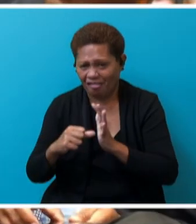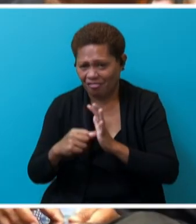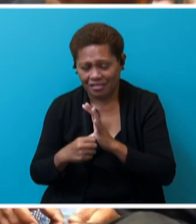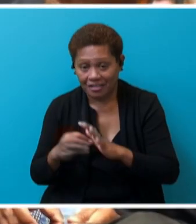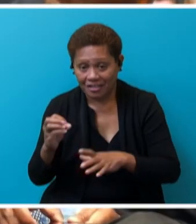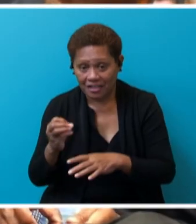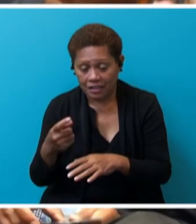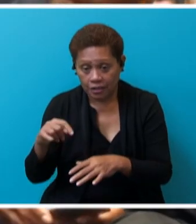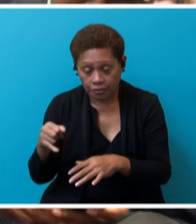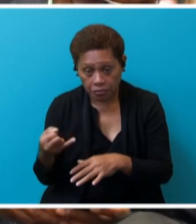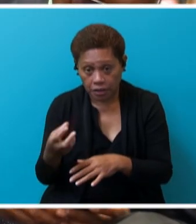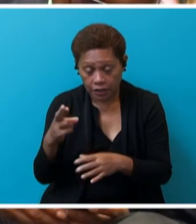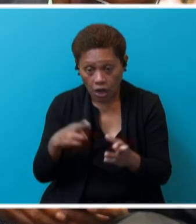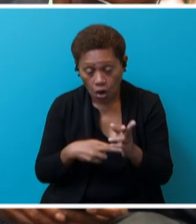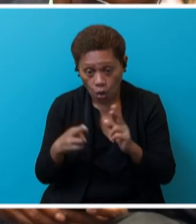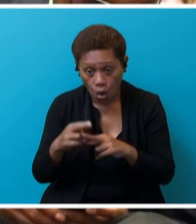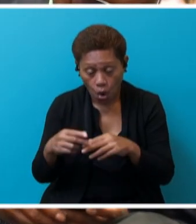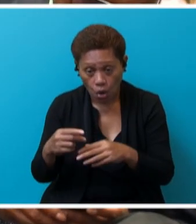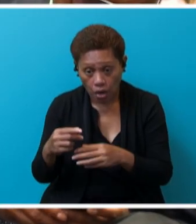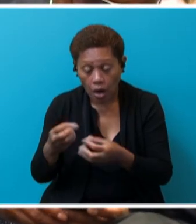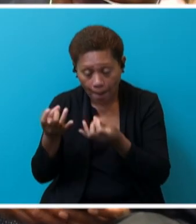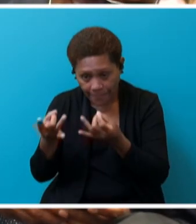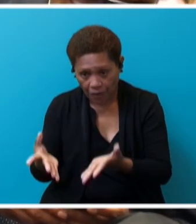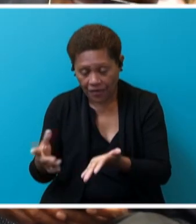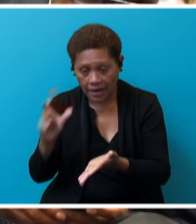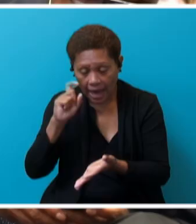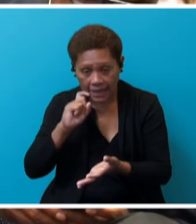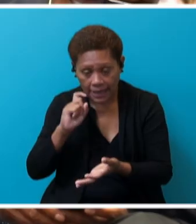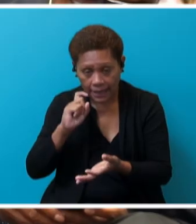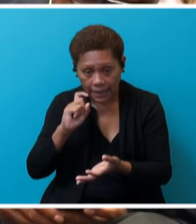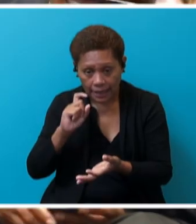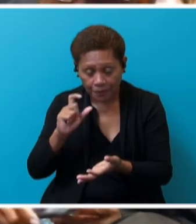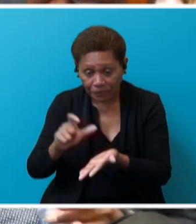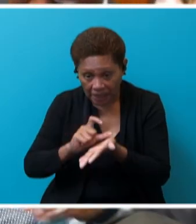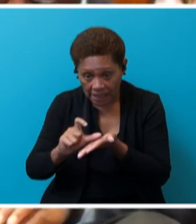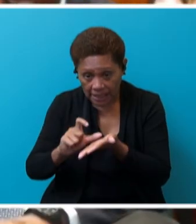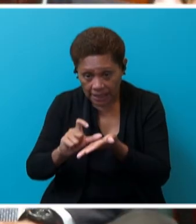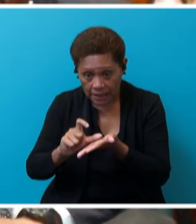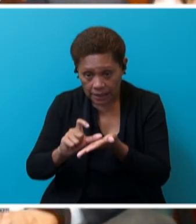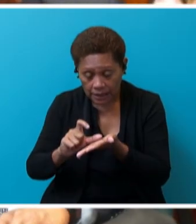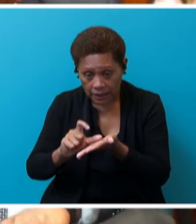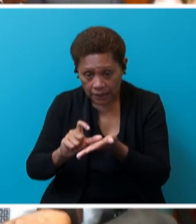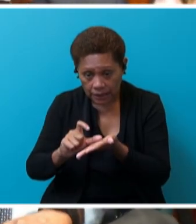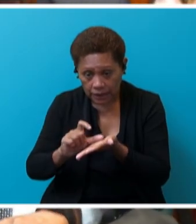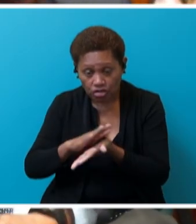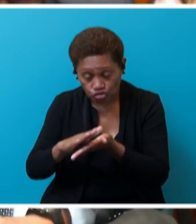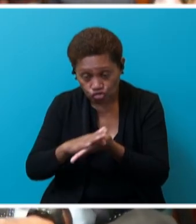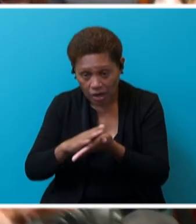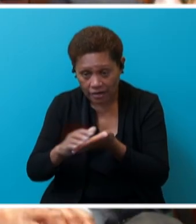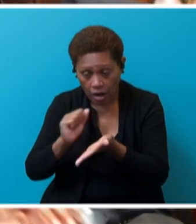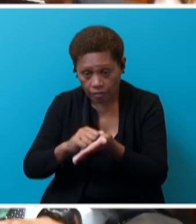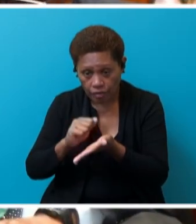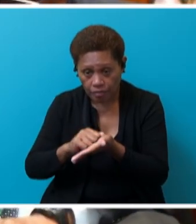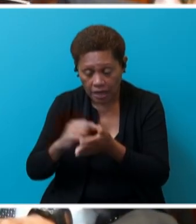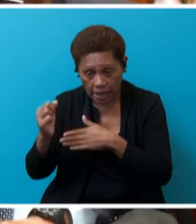water projects, providing clean, safe water to 2,900 Fijians who previously lacked access. This included new water